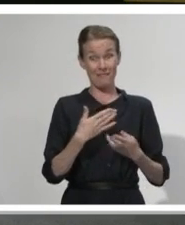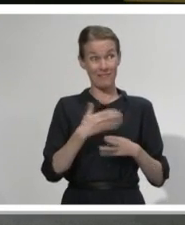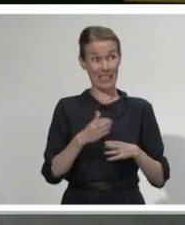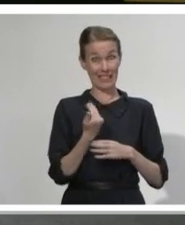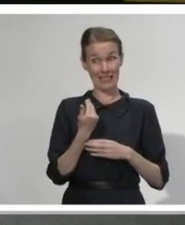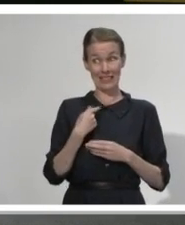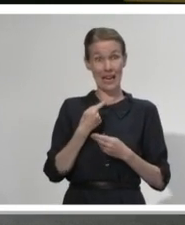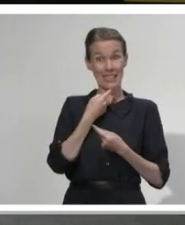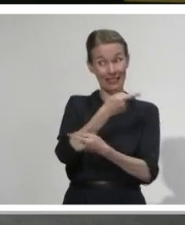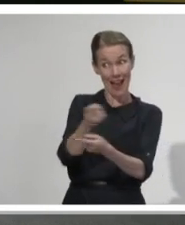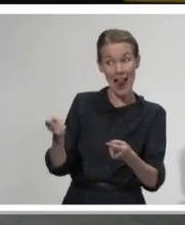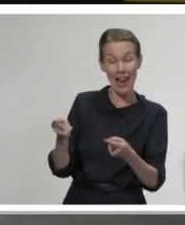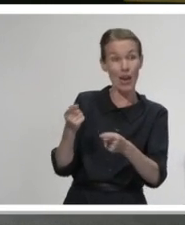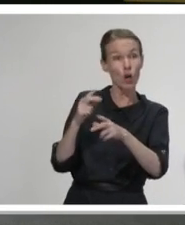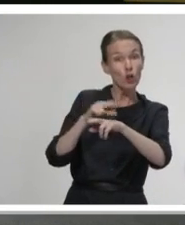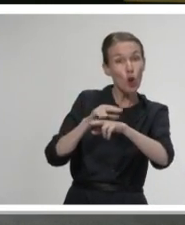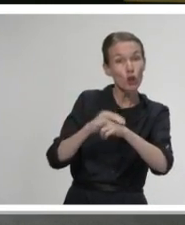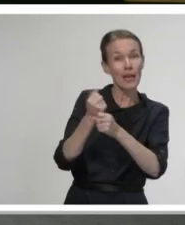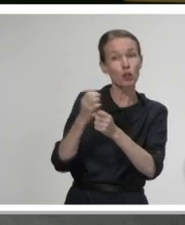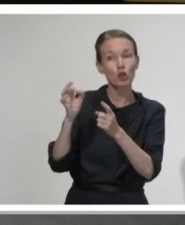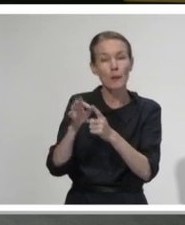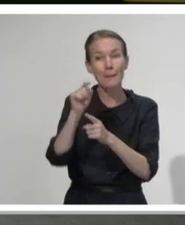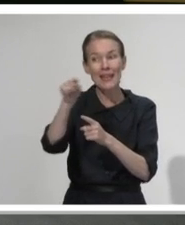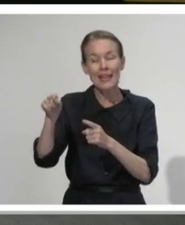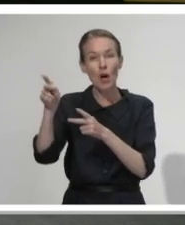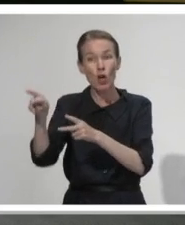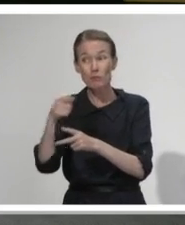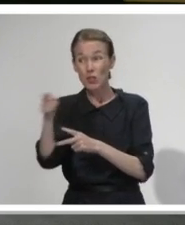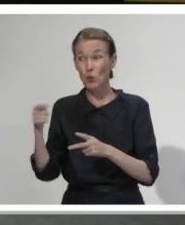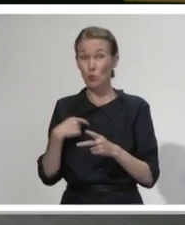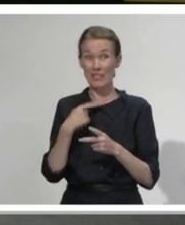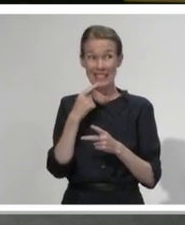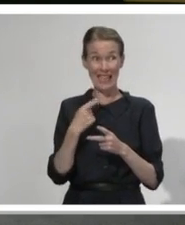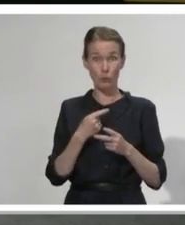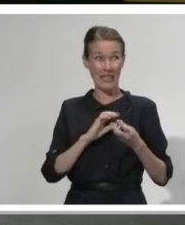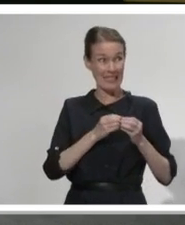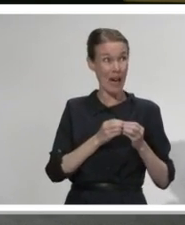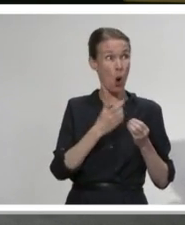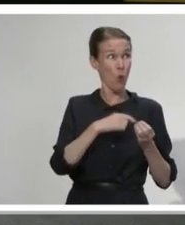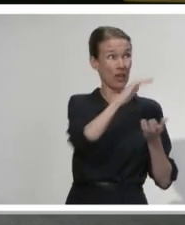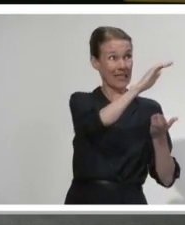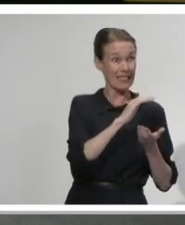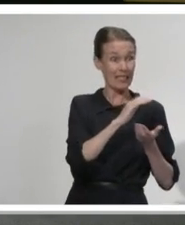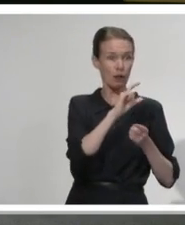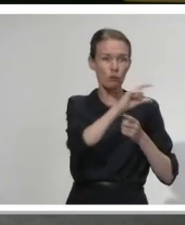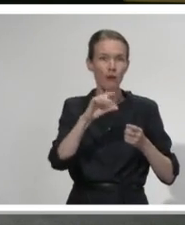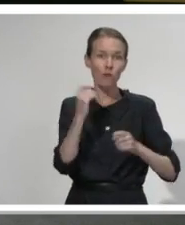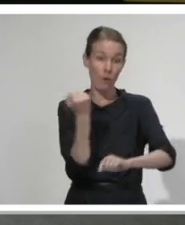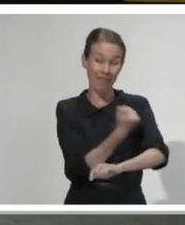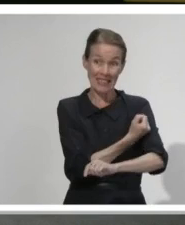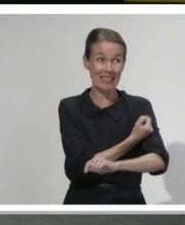say we are working with Pharmac to get the vaccine out there. We will get you the vaccine that you